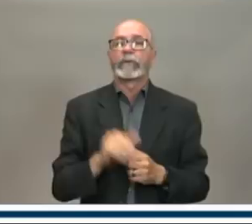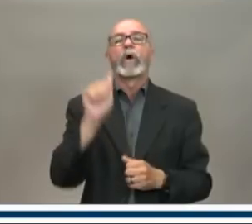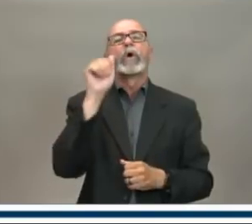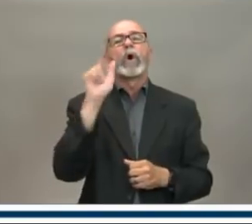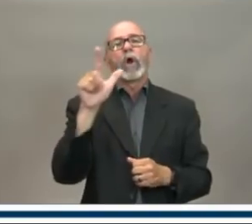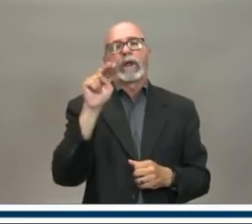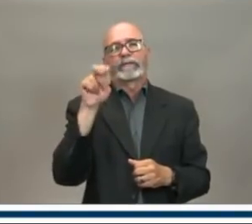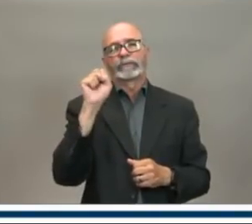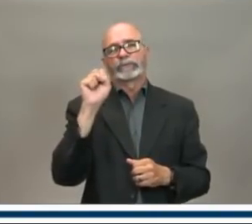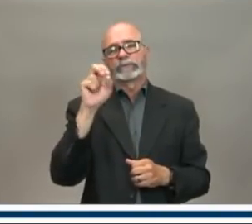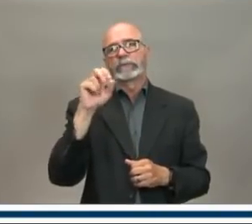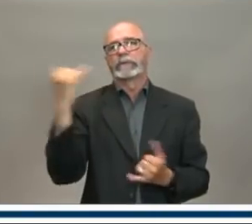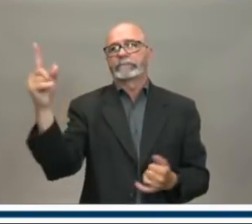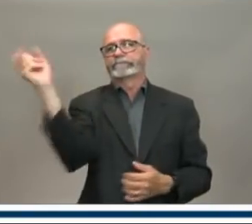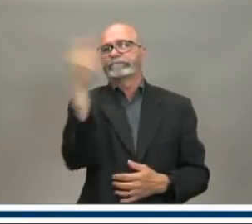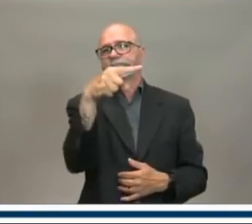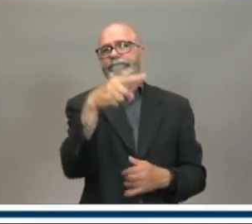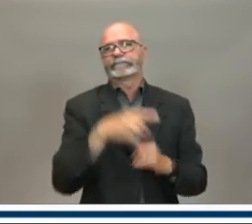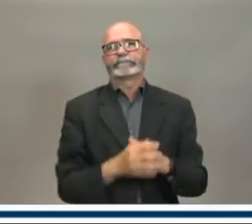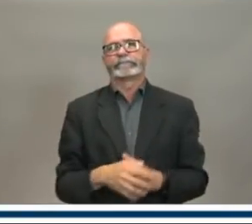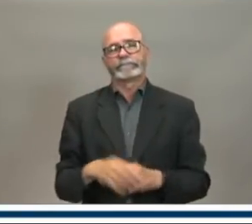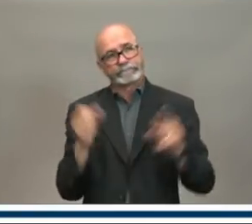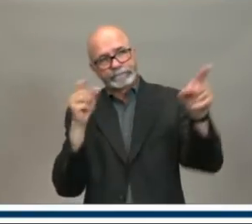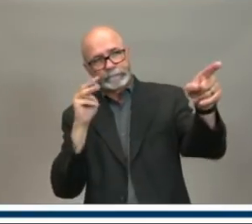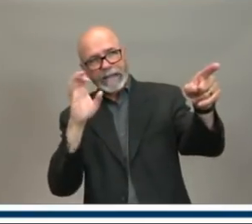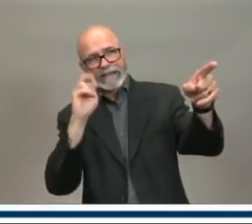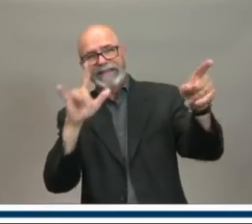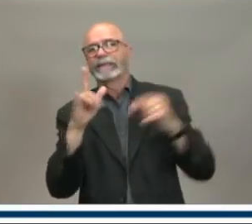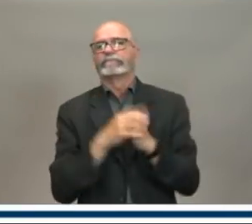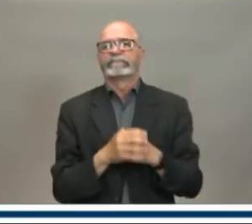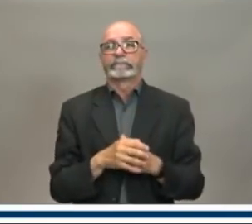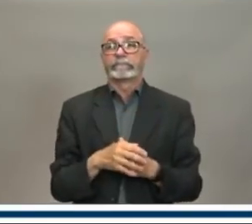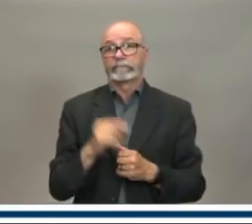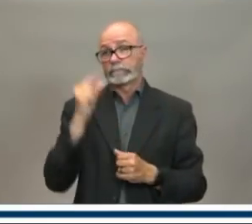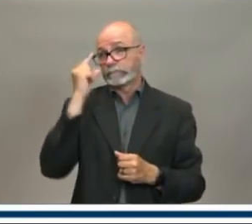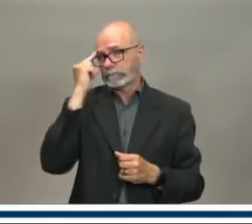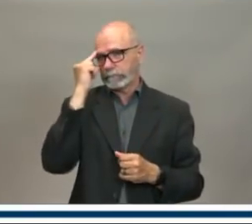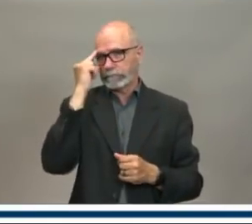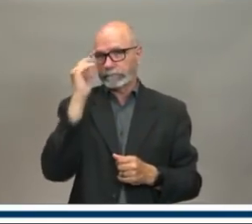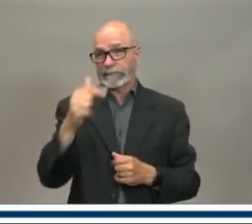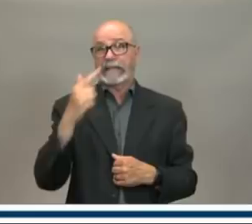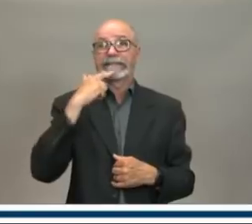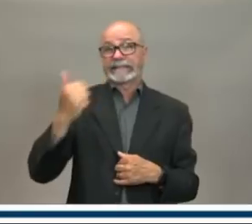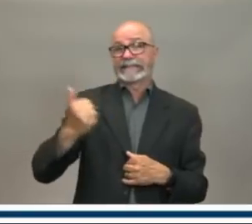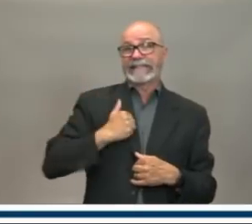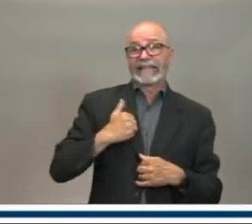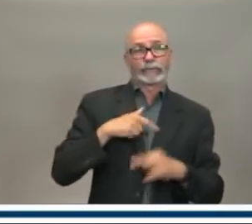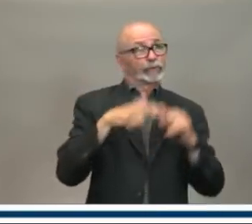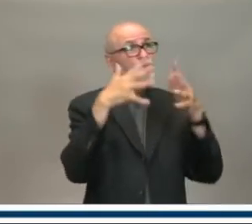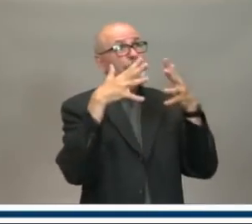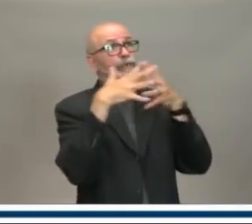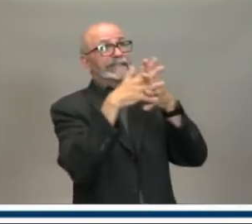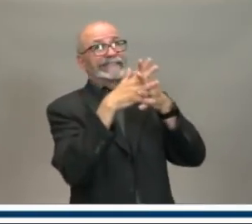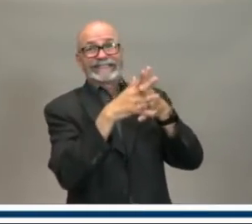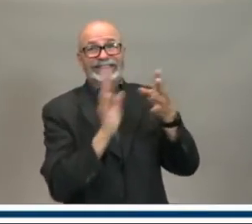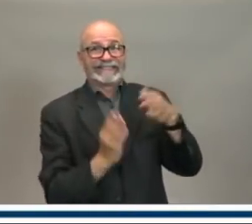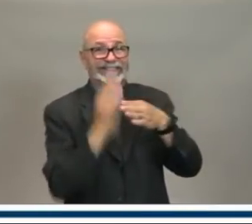Thank you. Premier, with borders closed another month, what will the province do to keep small tourism businesses alive?